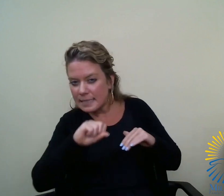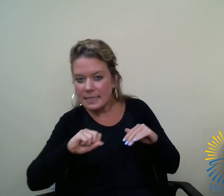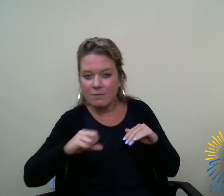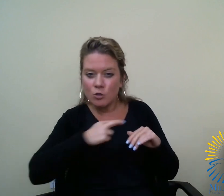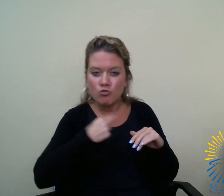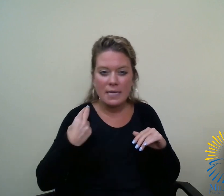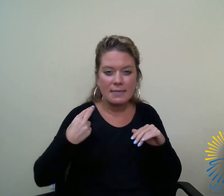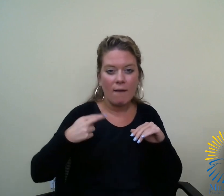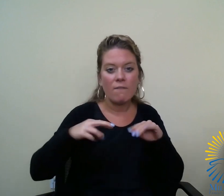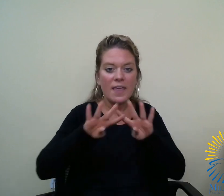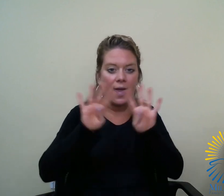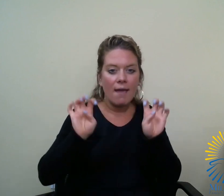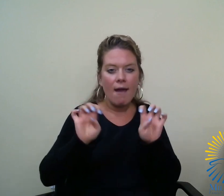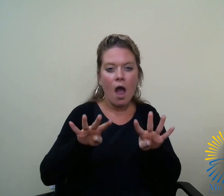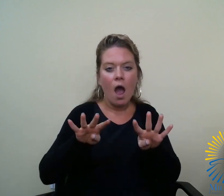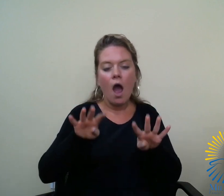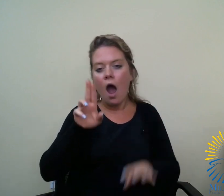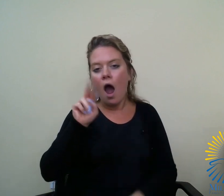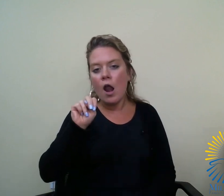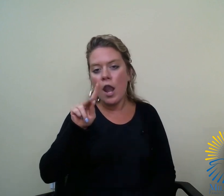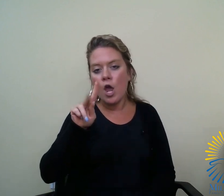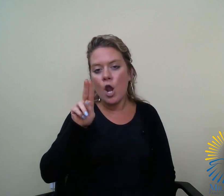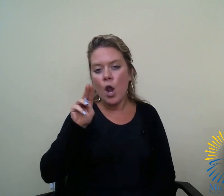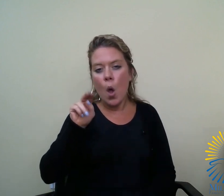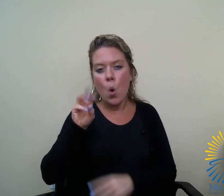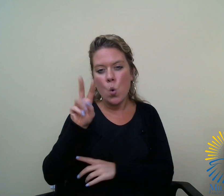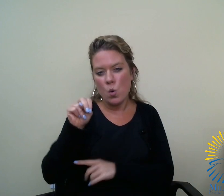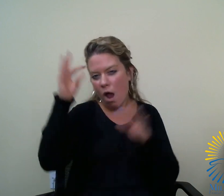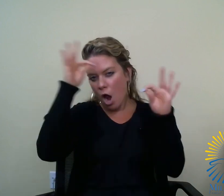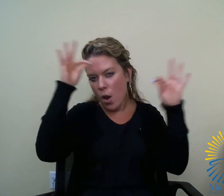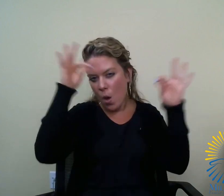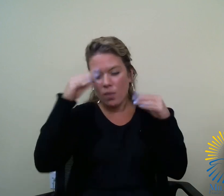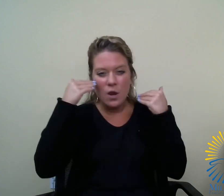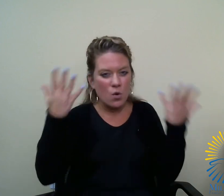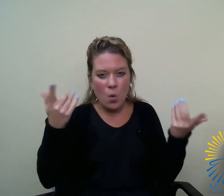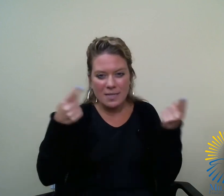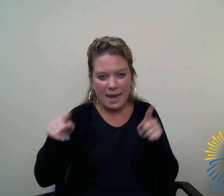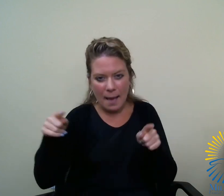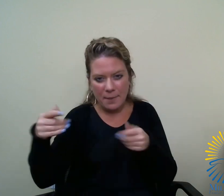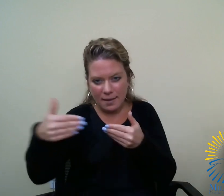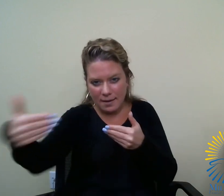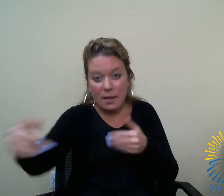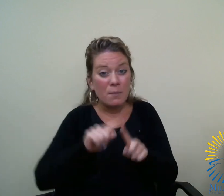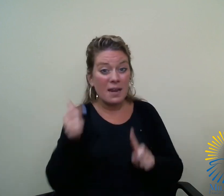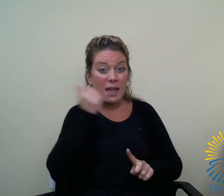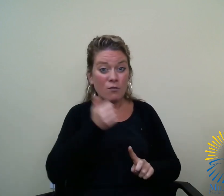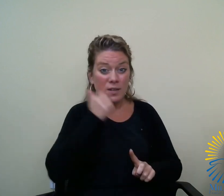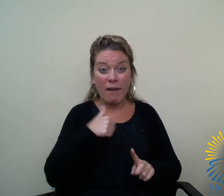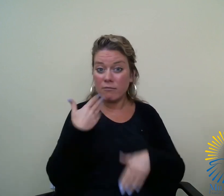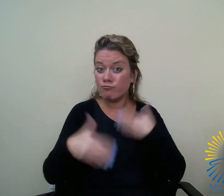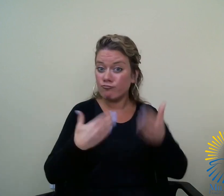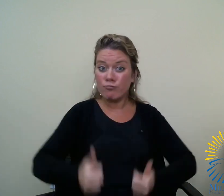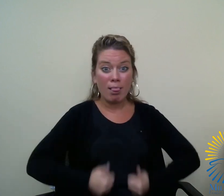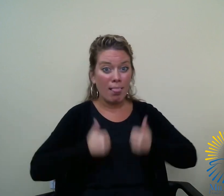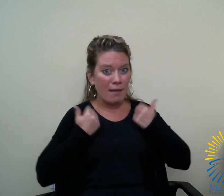like not knowing what they're getting into as well. Whereas every day that you live, you are taking some sort of risk. When you